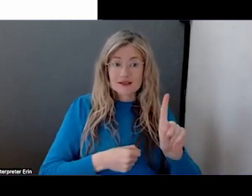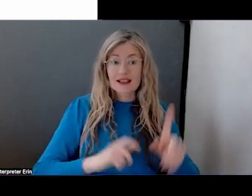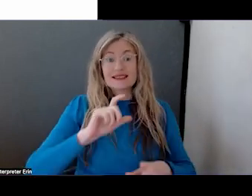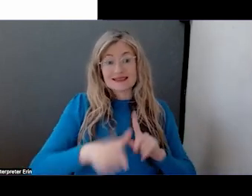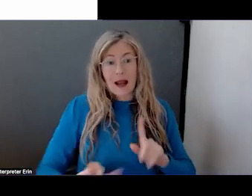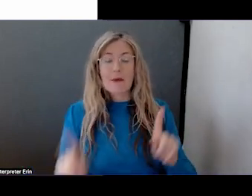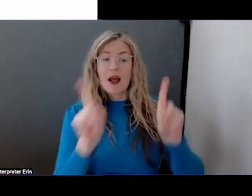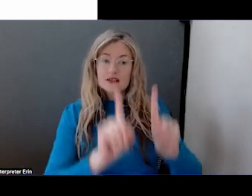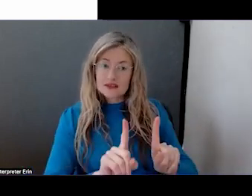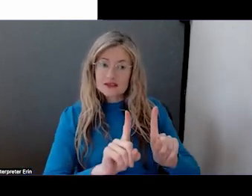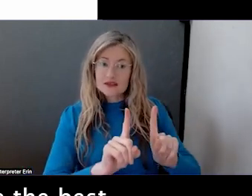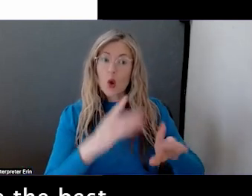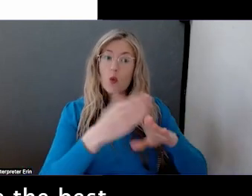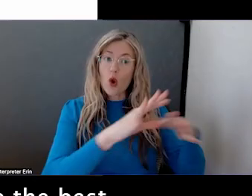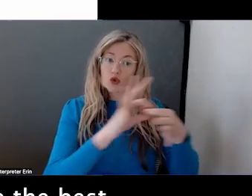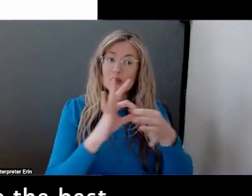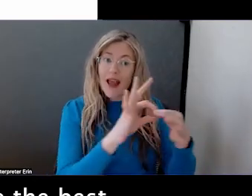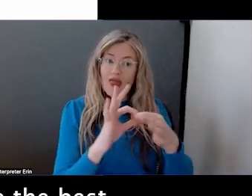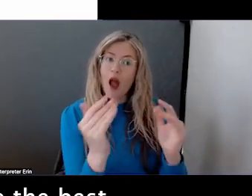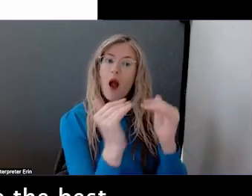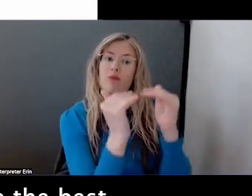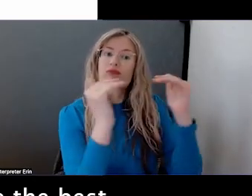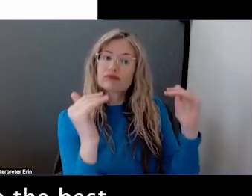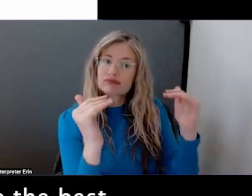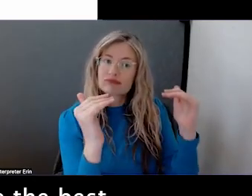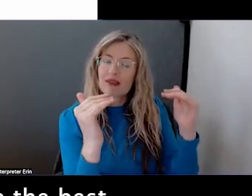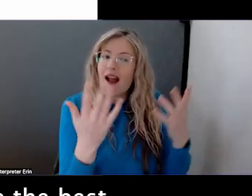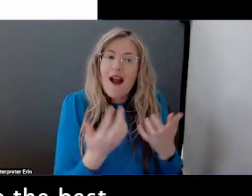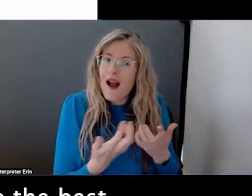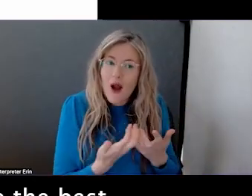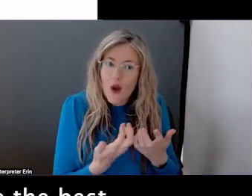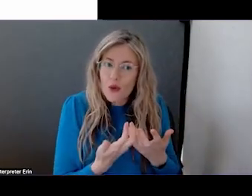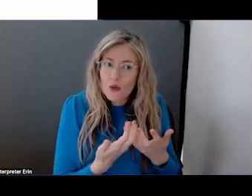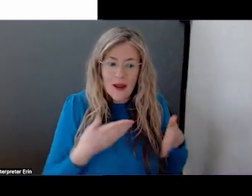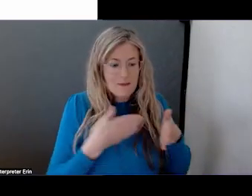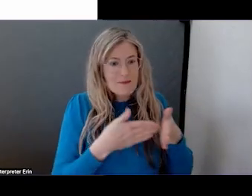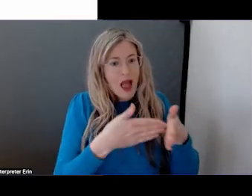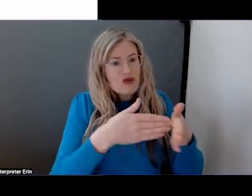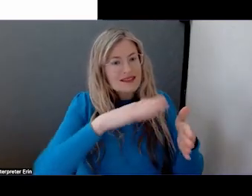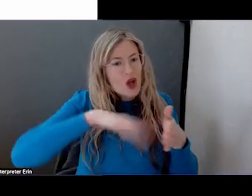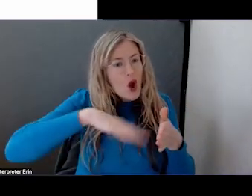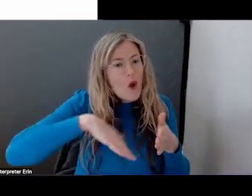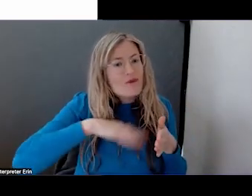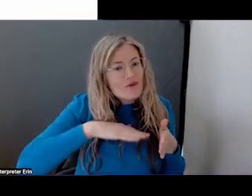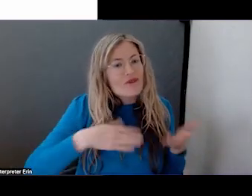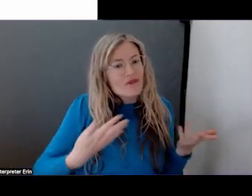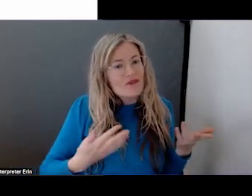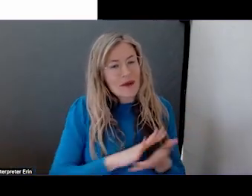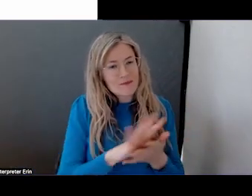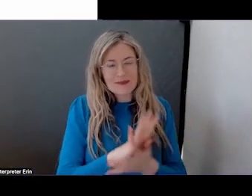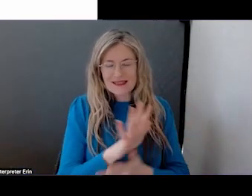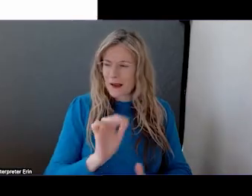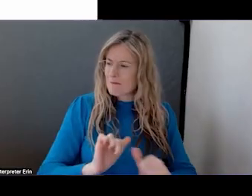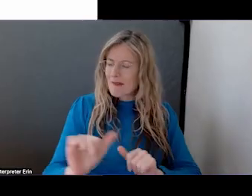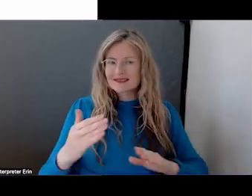who want to work together and remove those barriers so we can have the best practice together that represents our society and